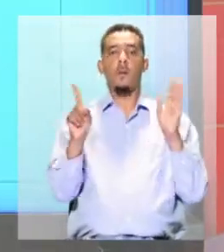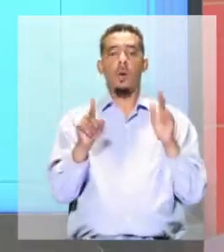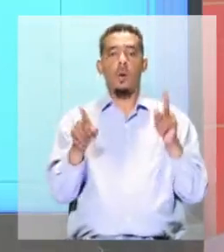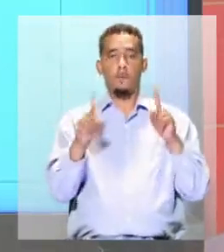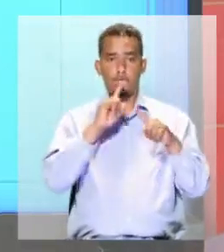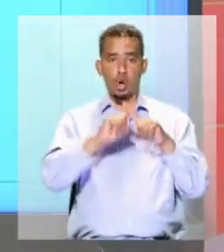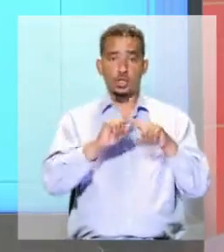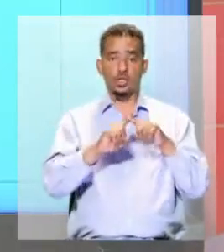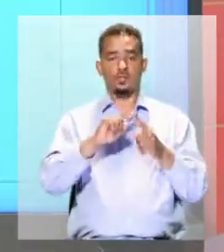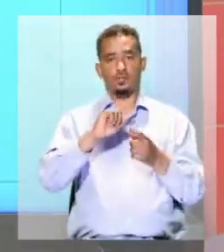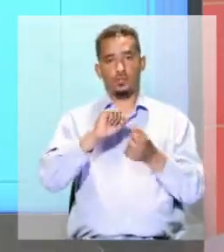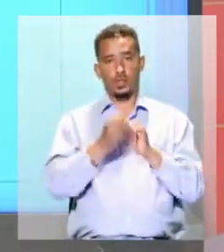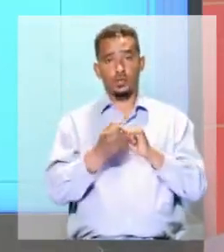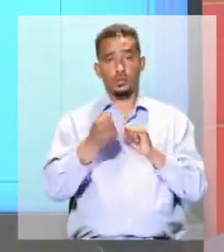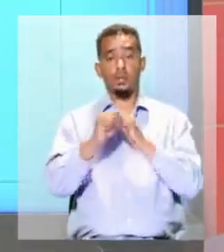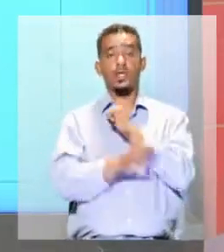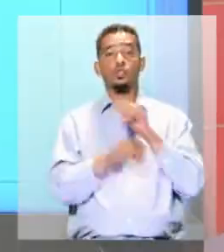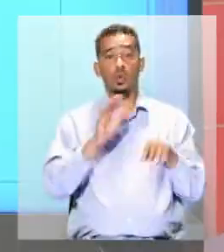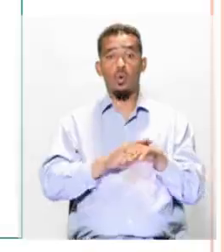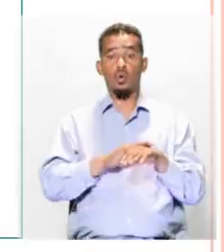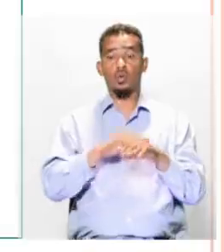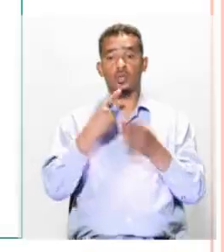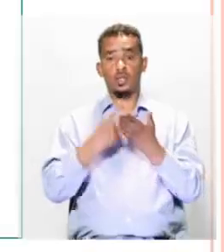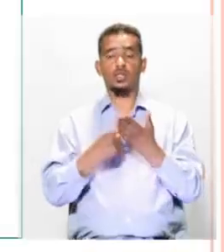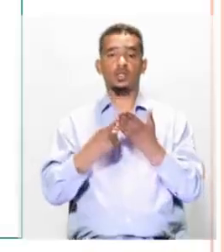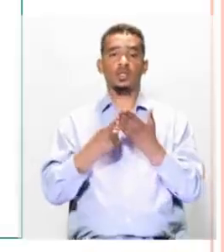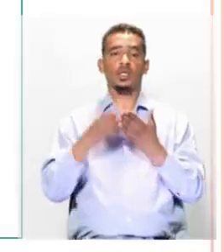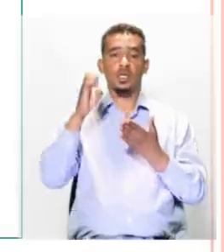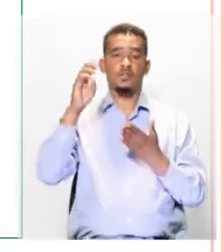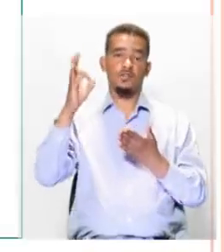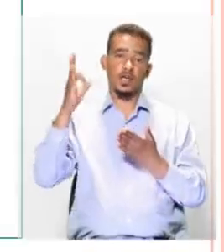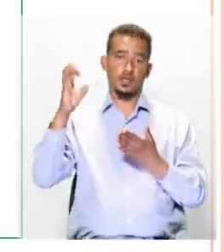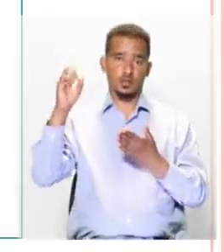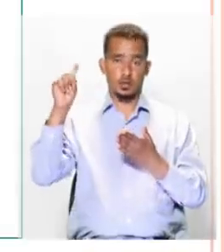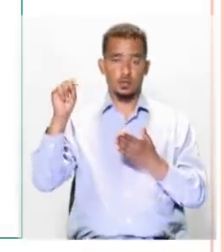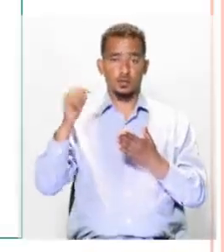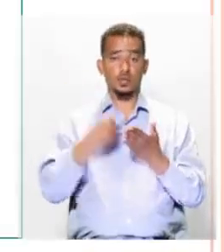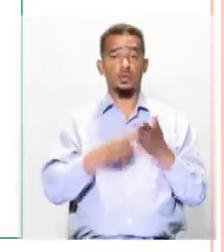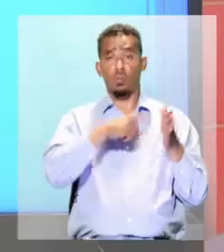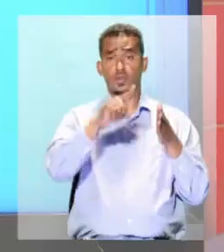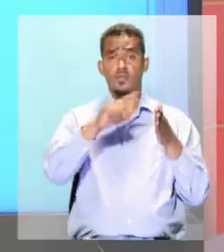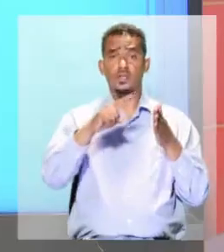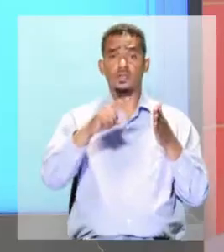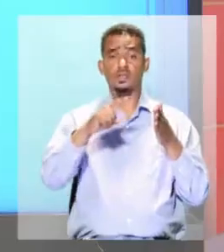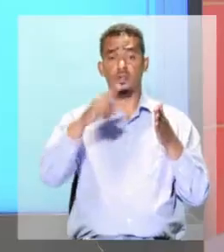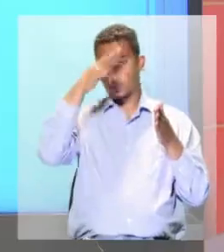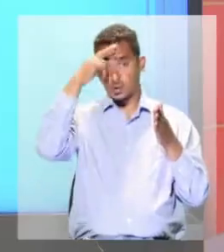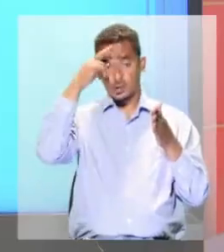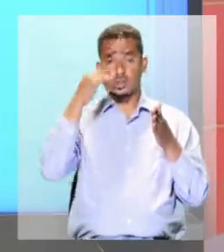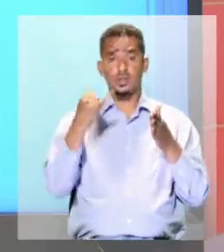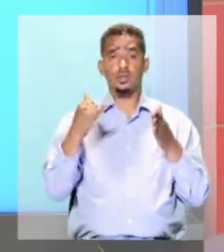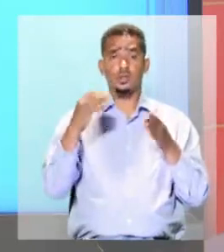impact based on its net effect. The motive leading to migration in Africa